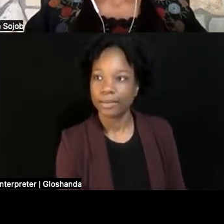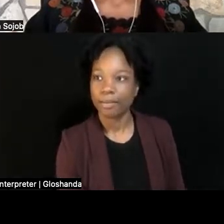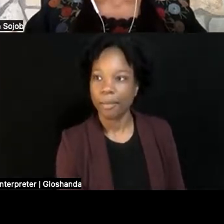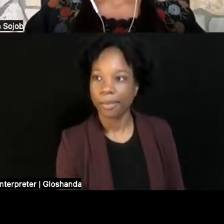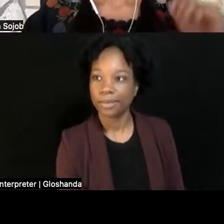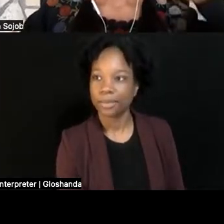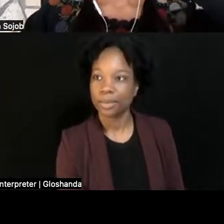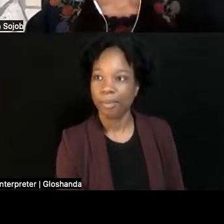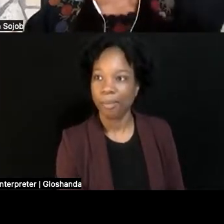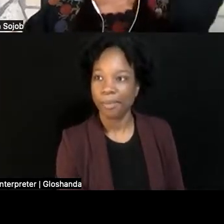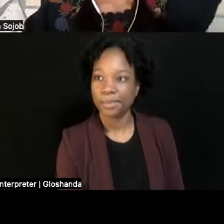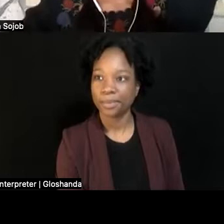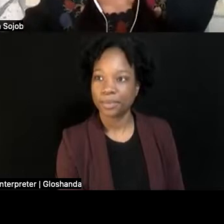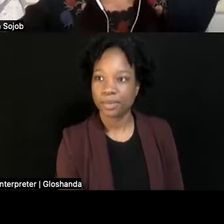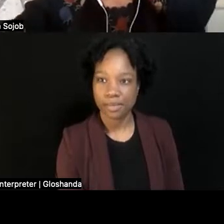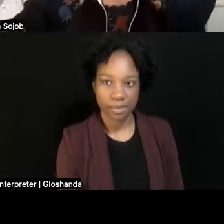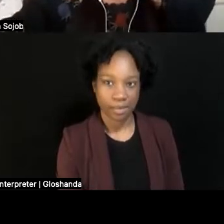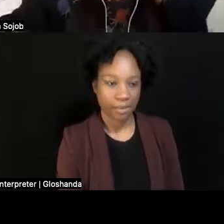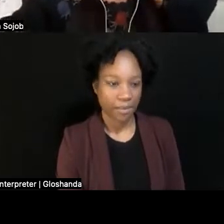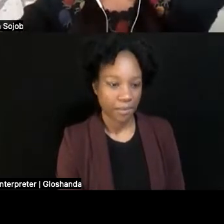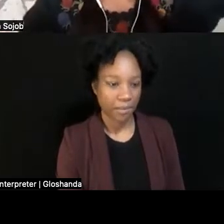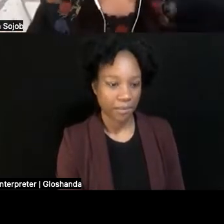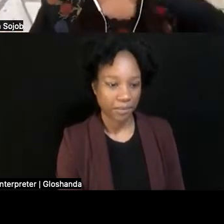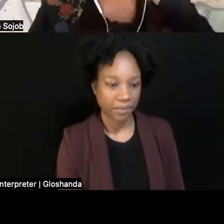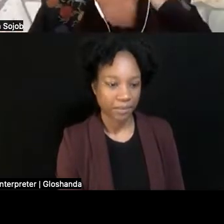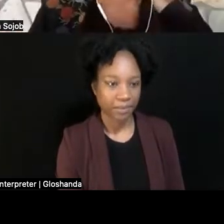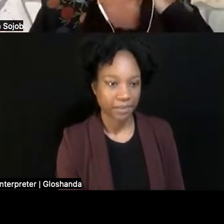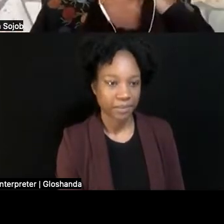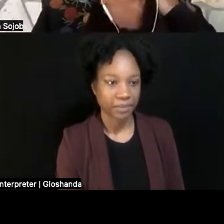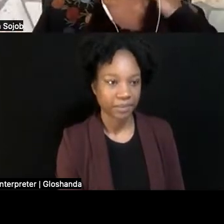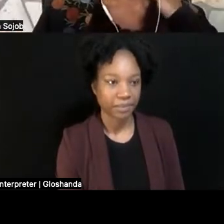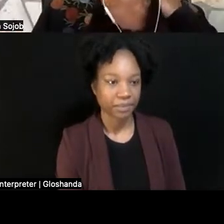si hay algo más que necesitan antes de comenzar.